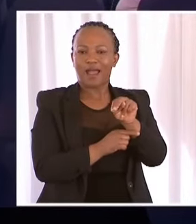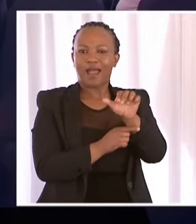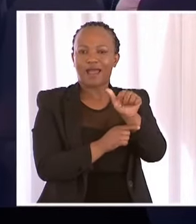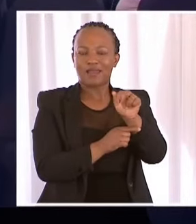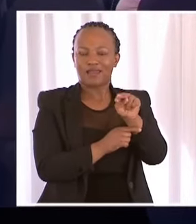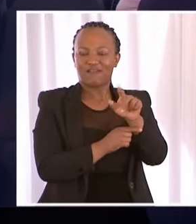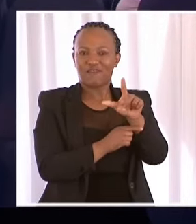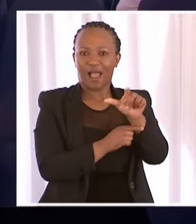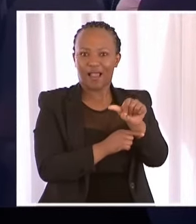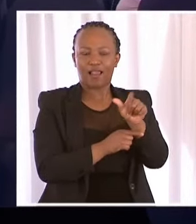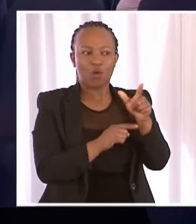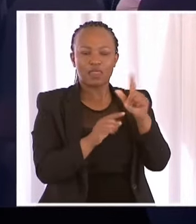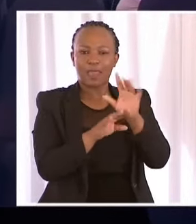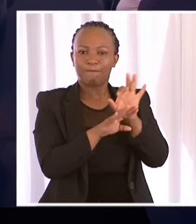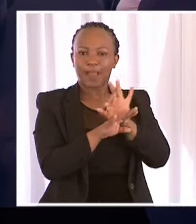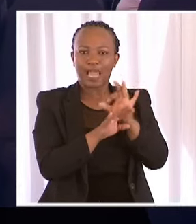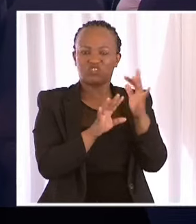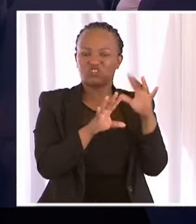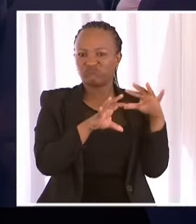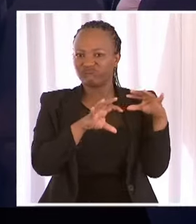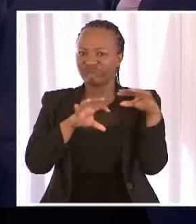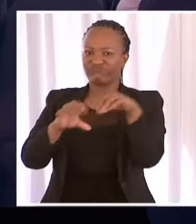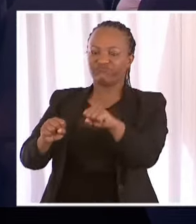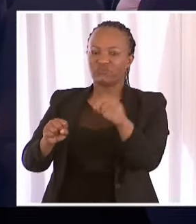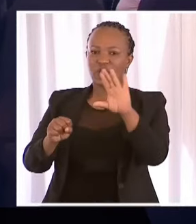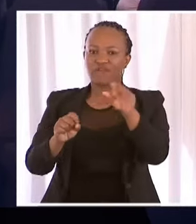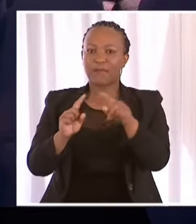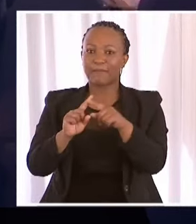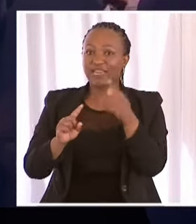the dominoes fell and we became free in South Africa.